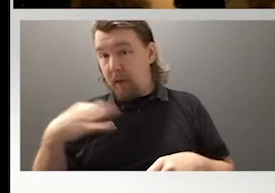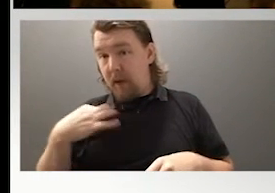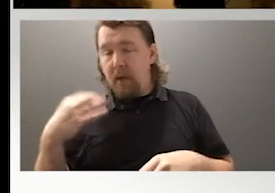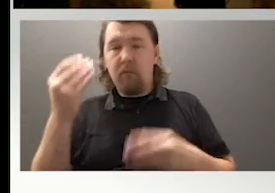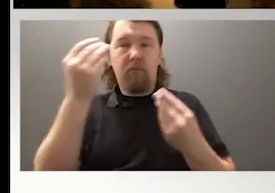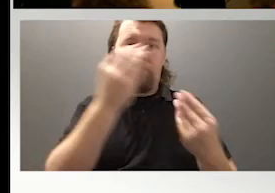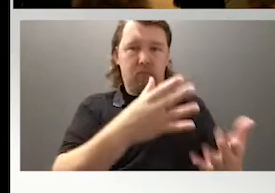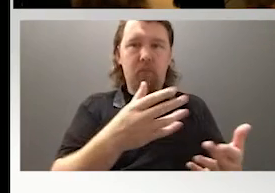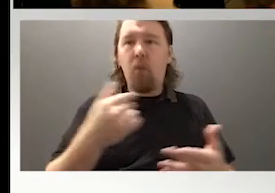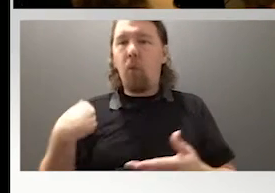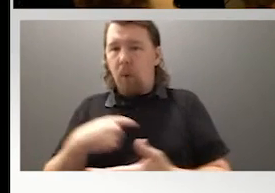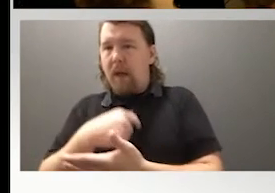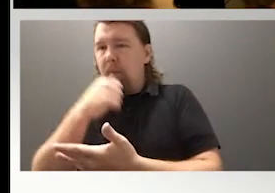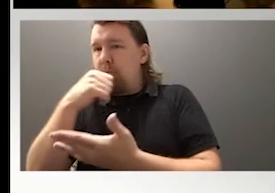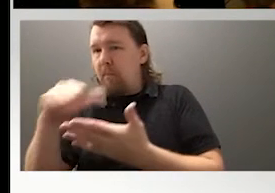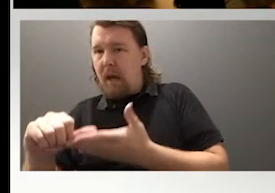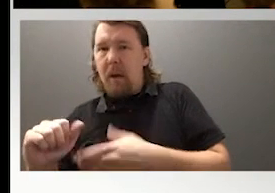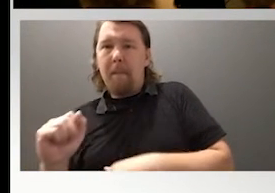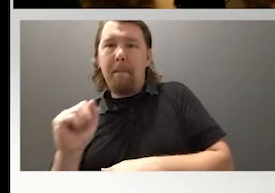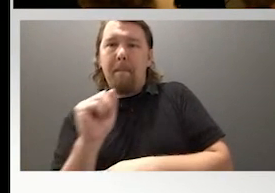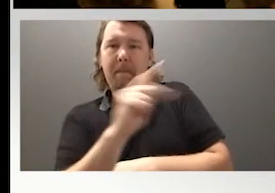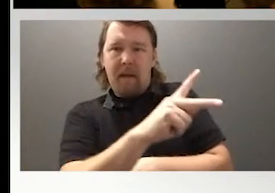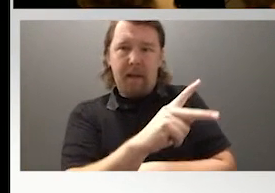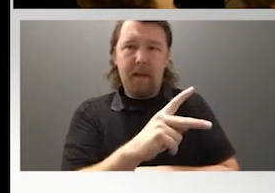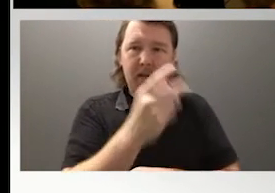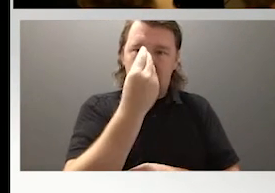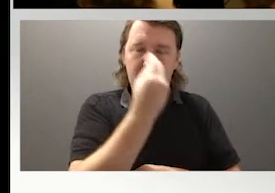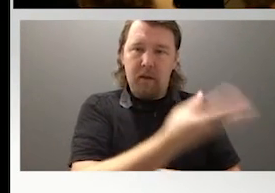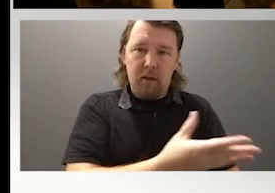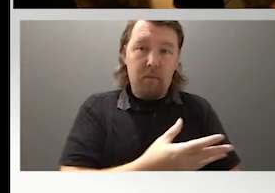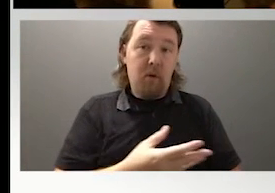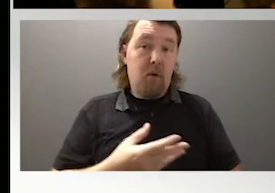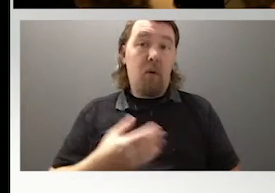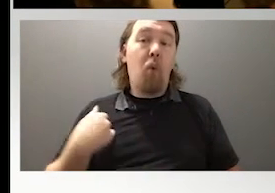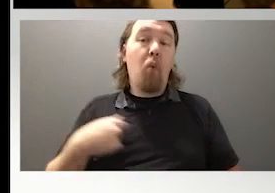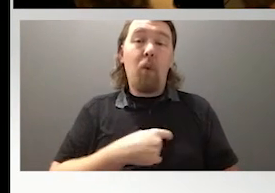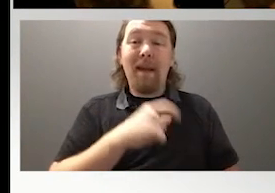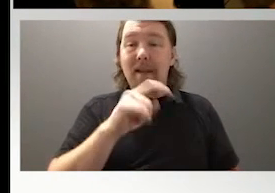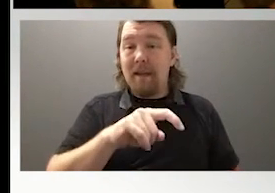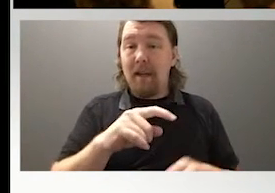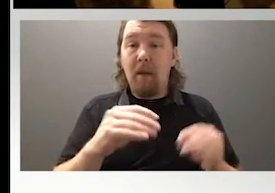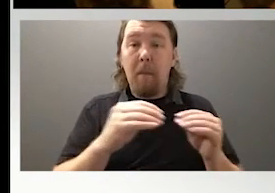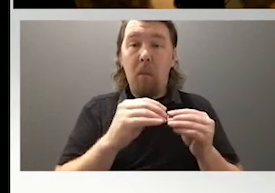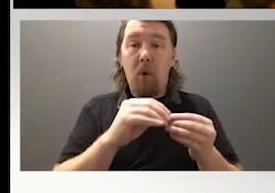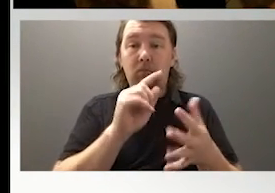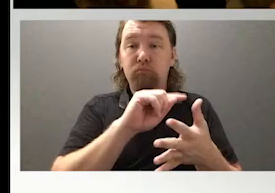of what are the types of documents that will be necessary to receive.